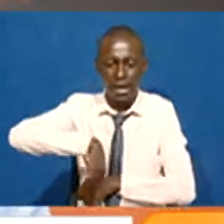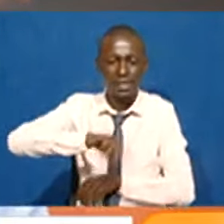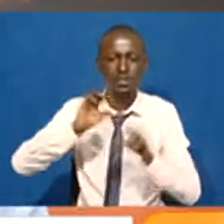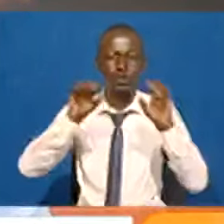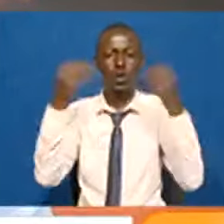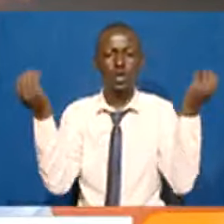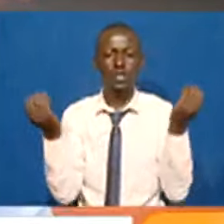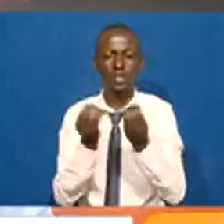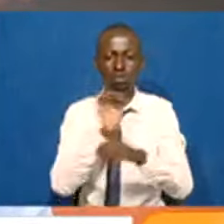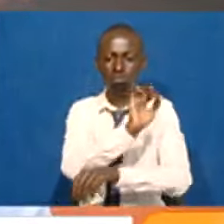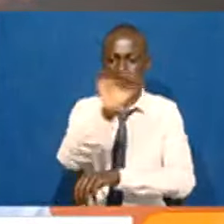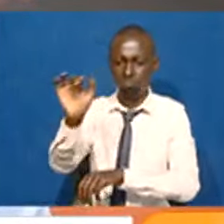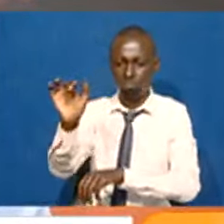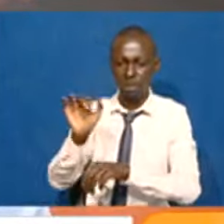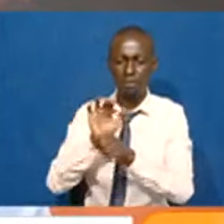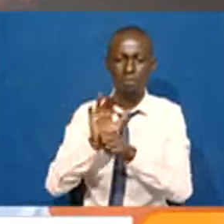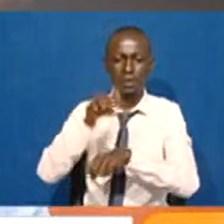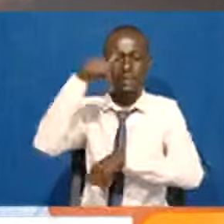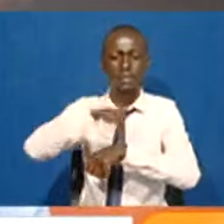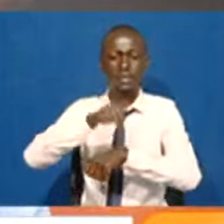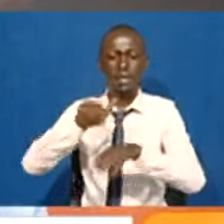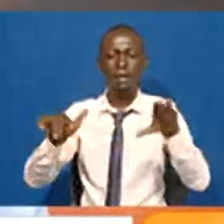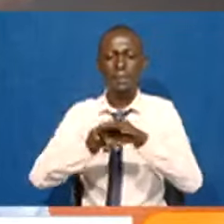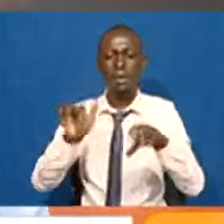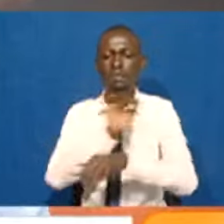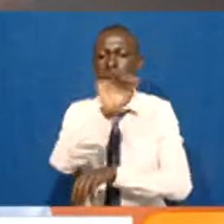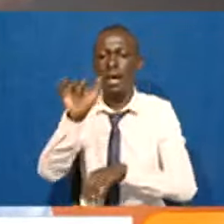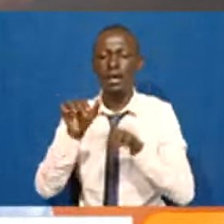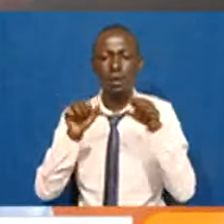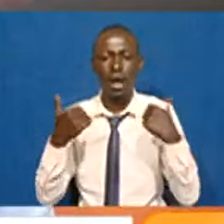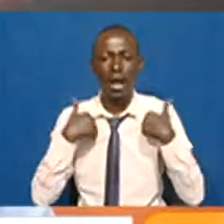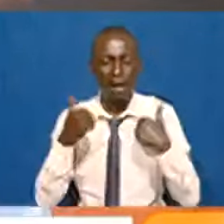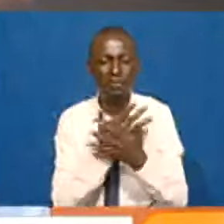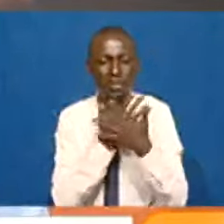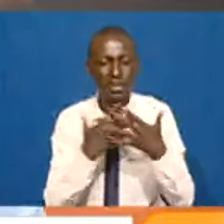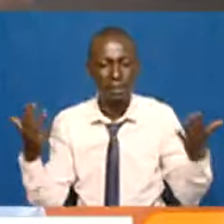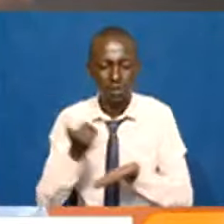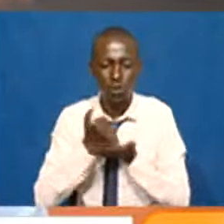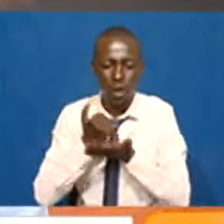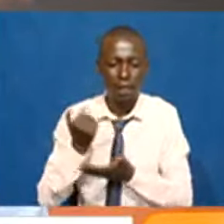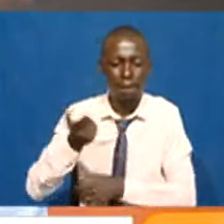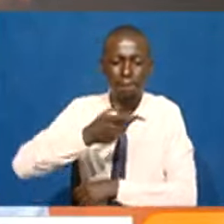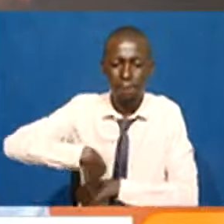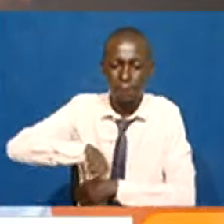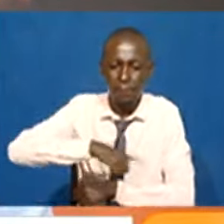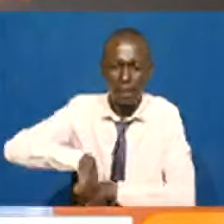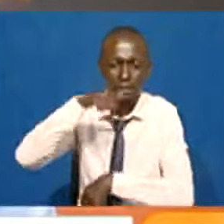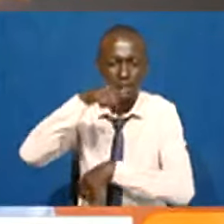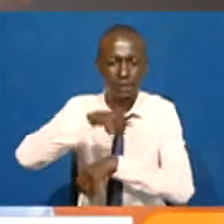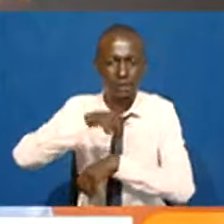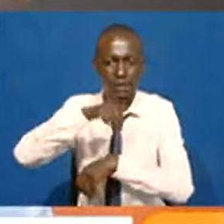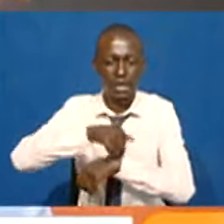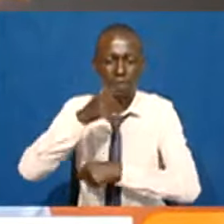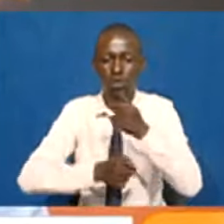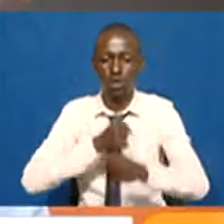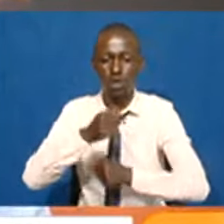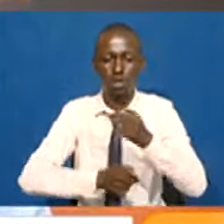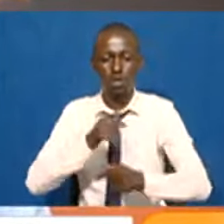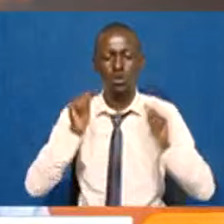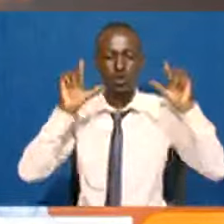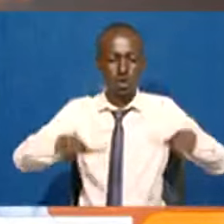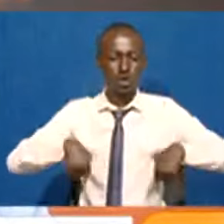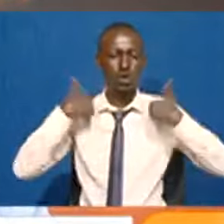asked so many times by our members, can you come up with something that can help us when we are still alive? Yeah, like an so